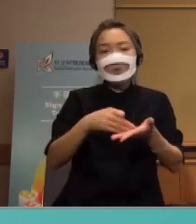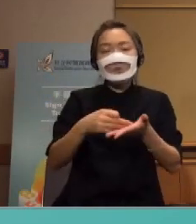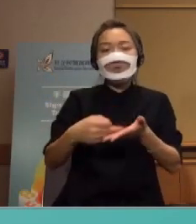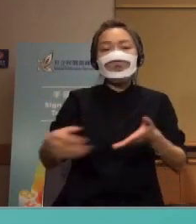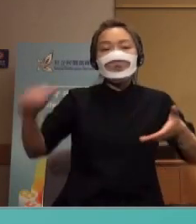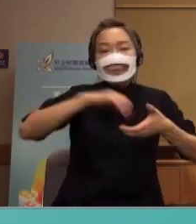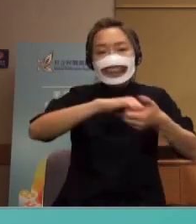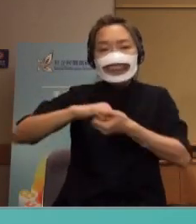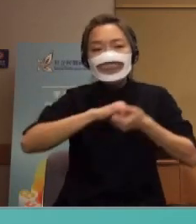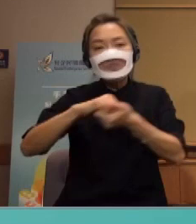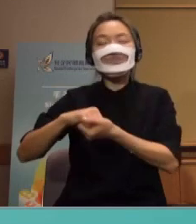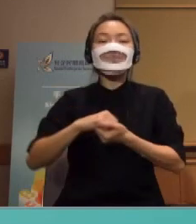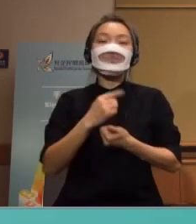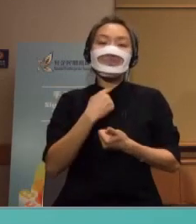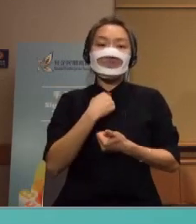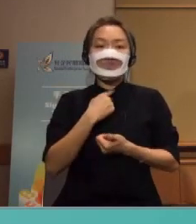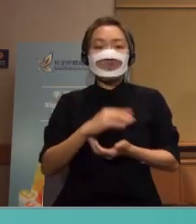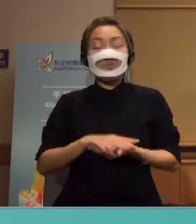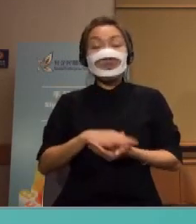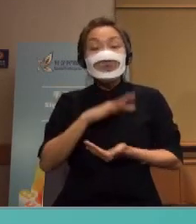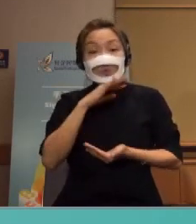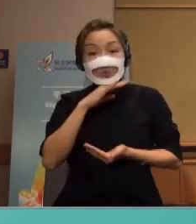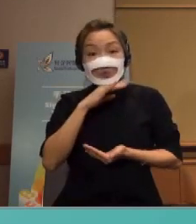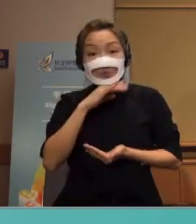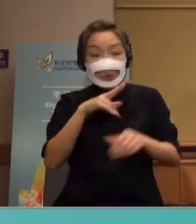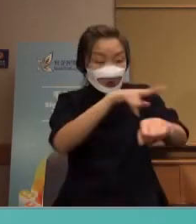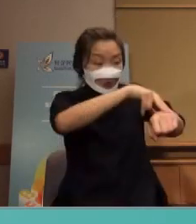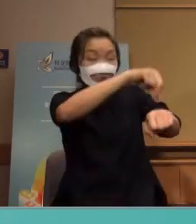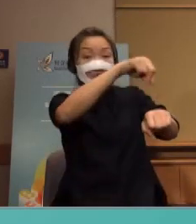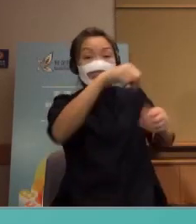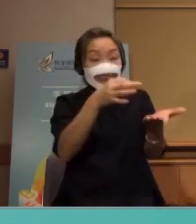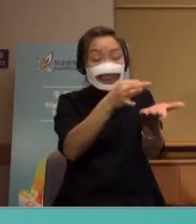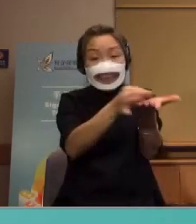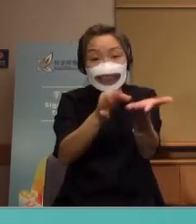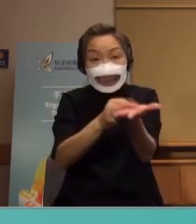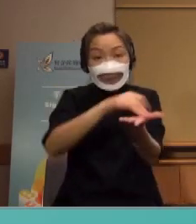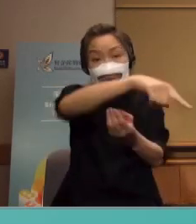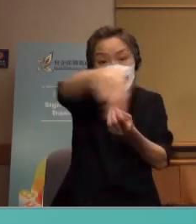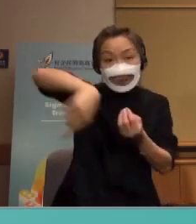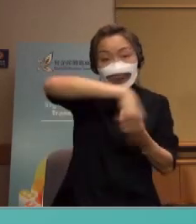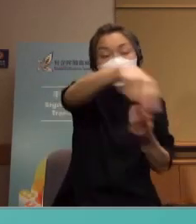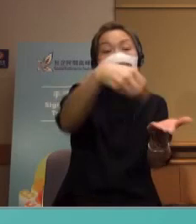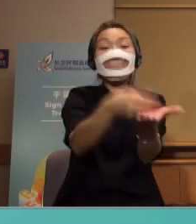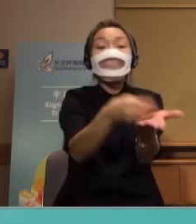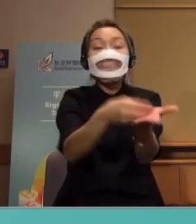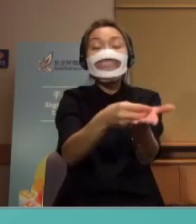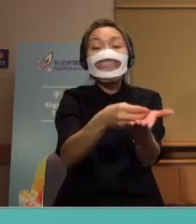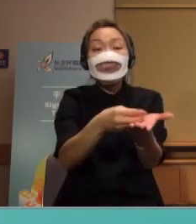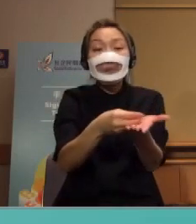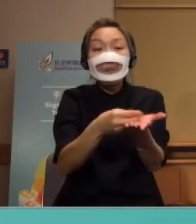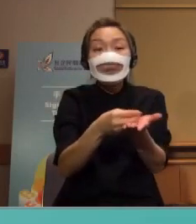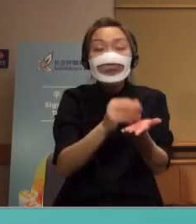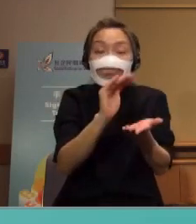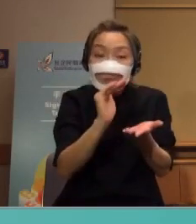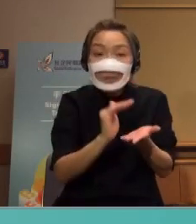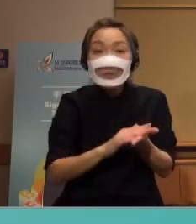first is you just get to go visit a country that is beautiful. So there's a strong tourism and travel destination aspect of this. Second is